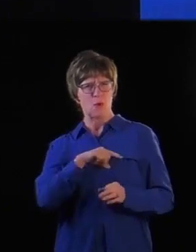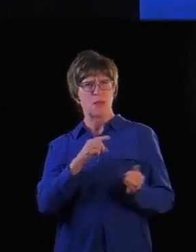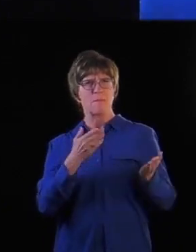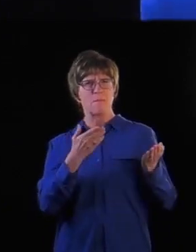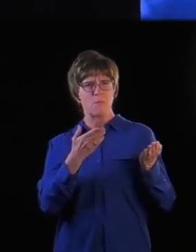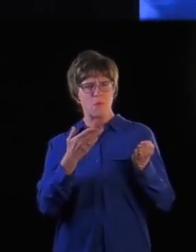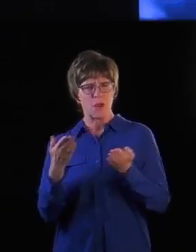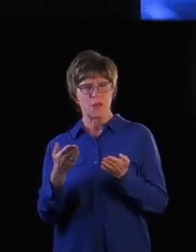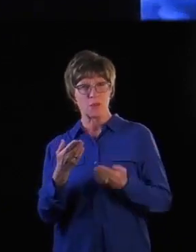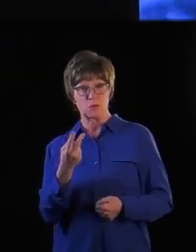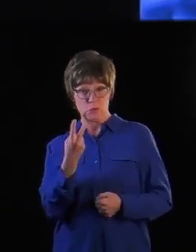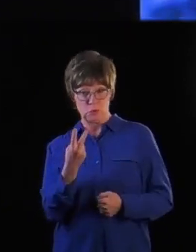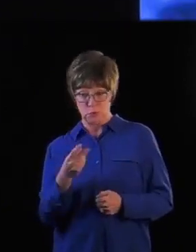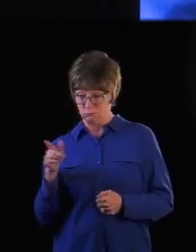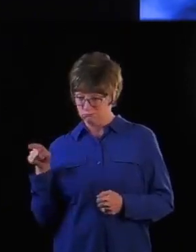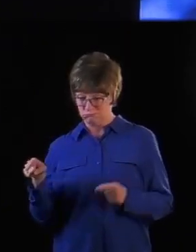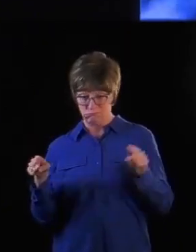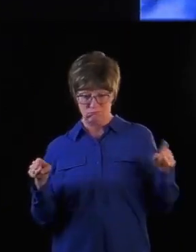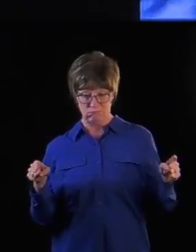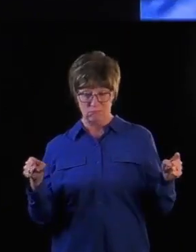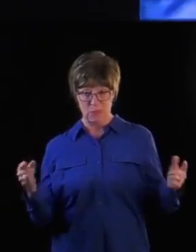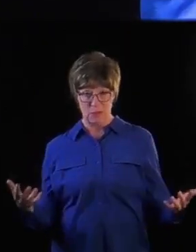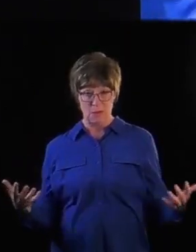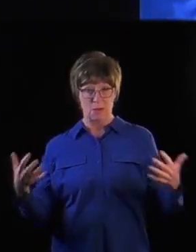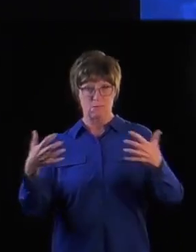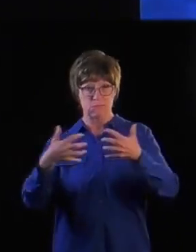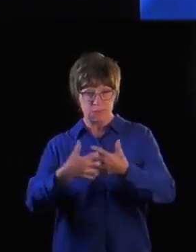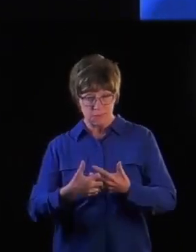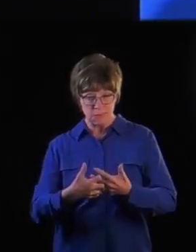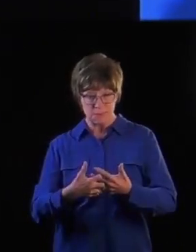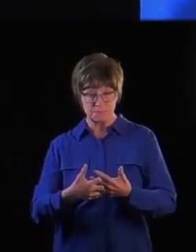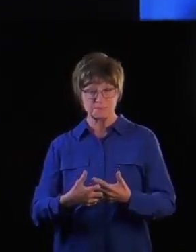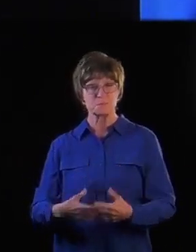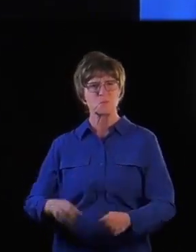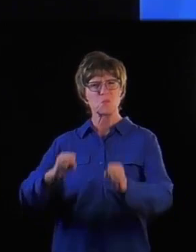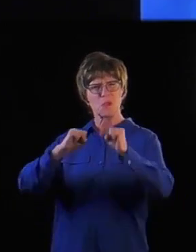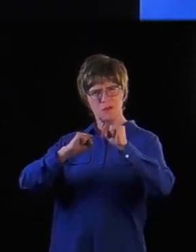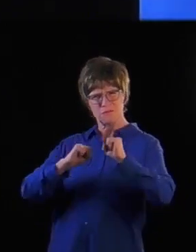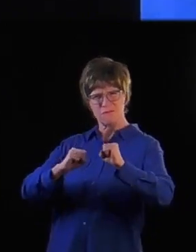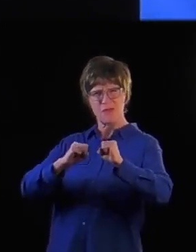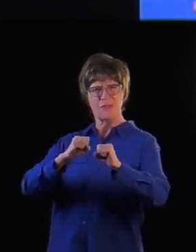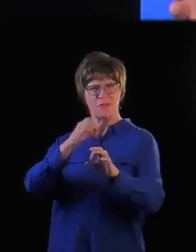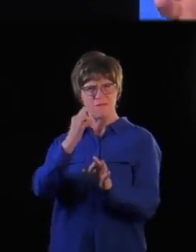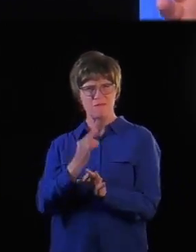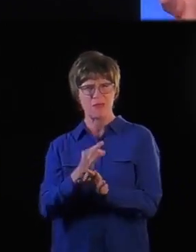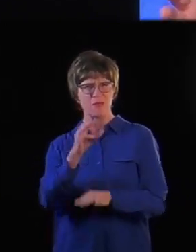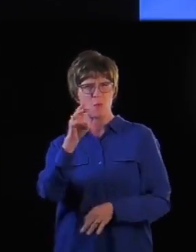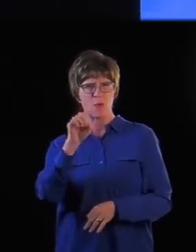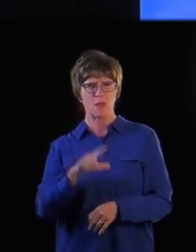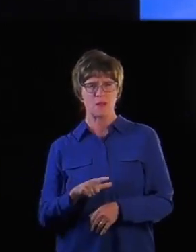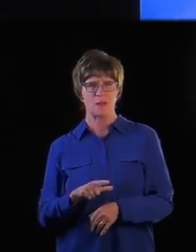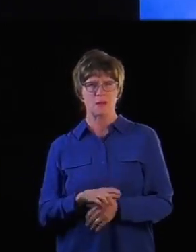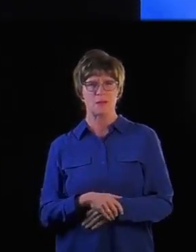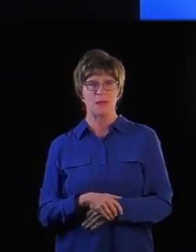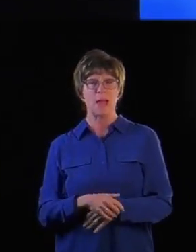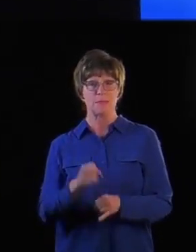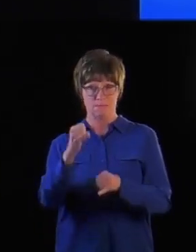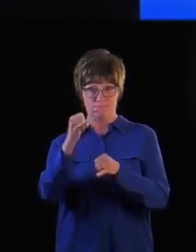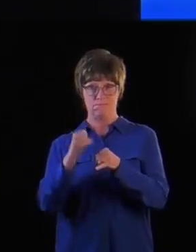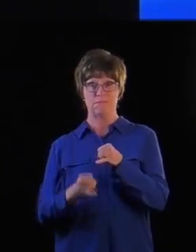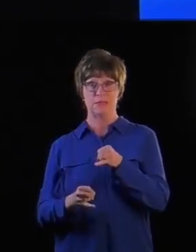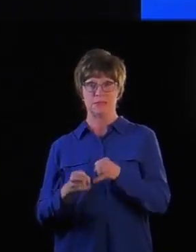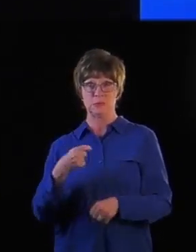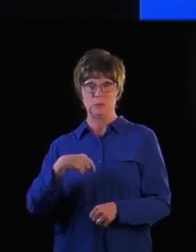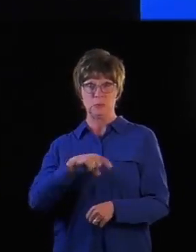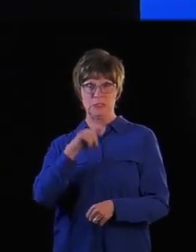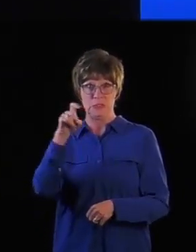items together. We need to live that kind of way, that we defend the faith well. And then last, we need to be